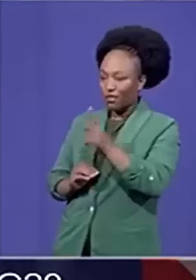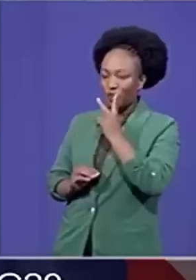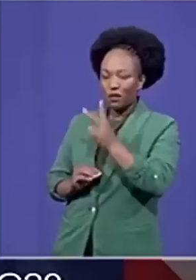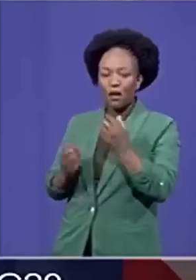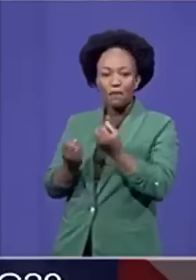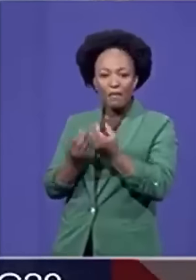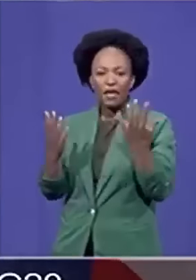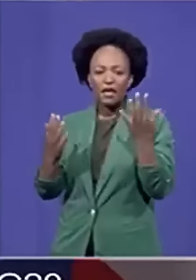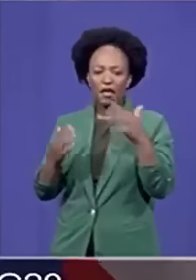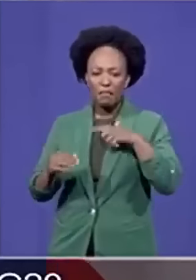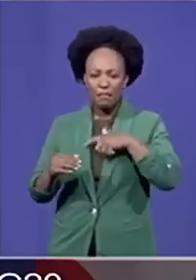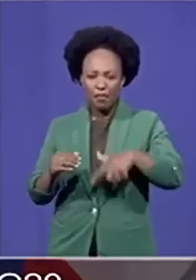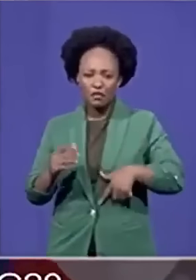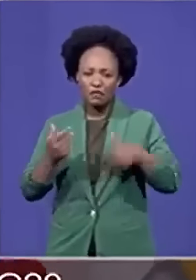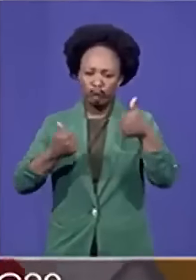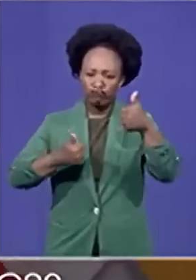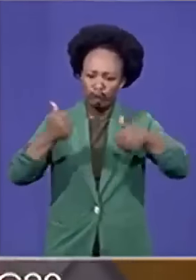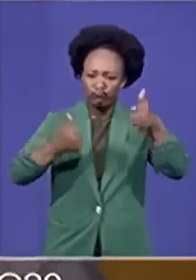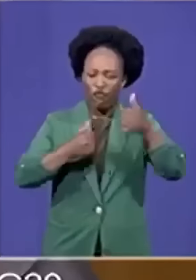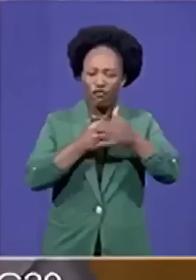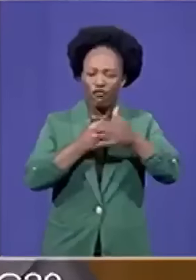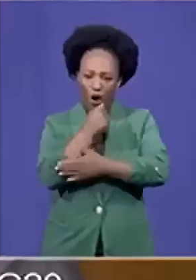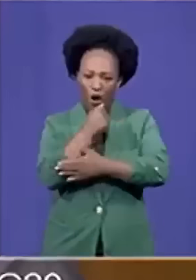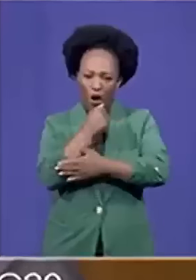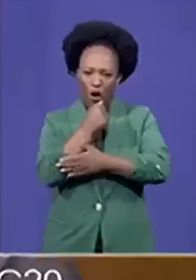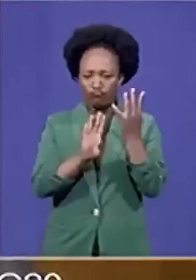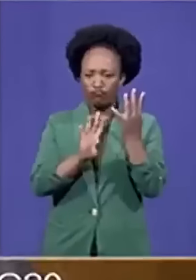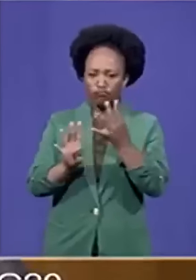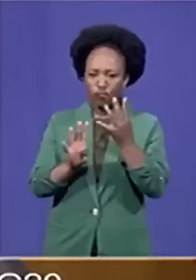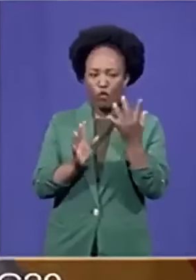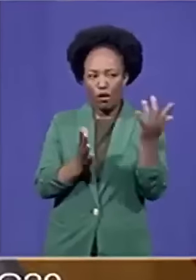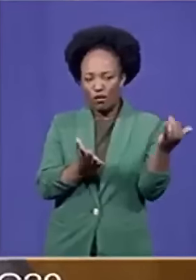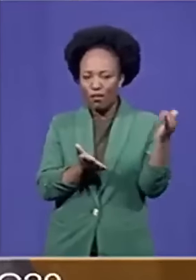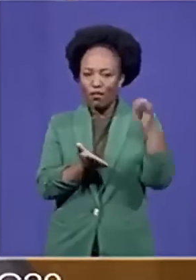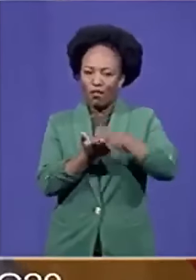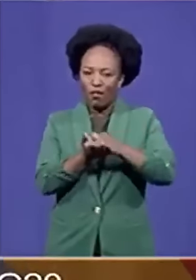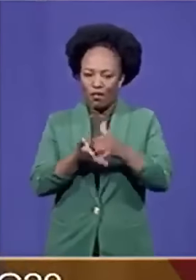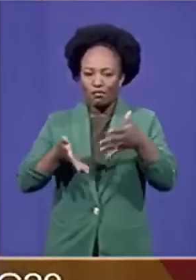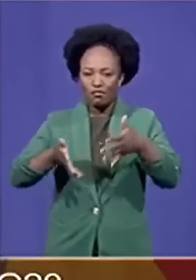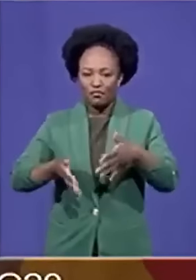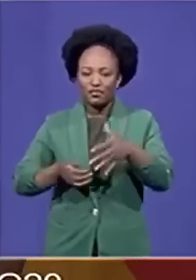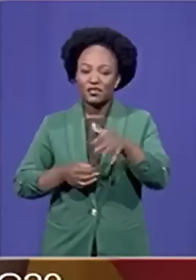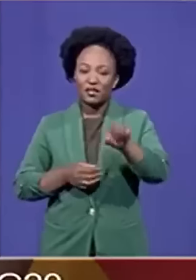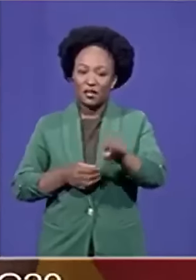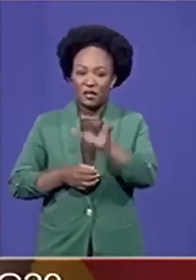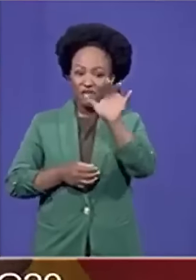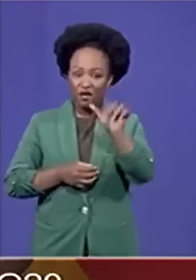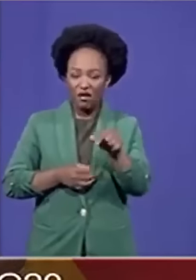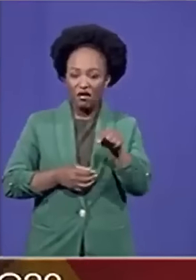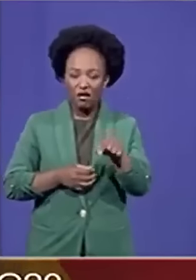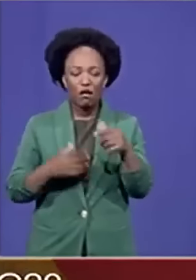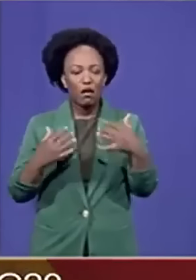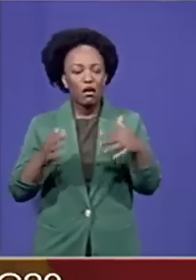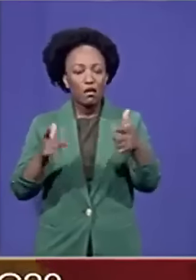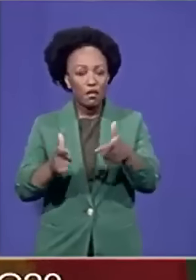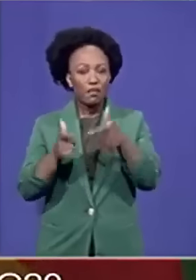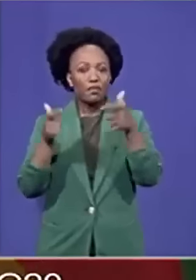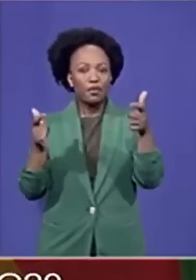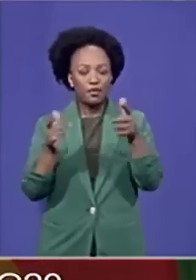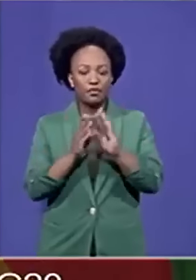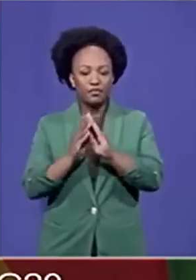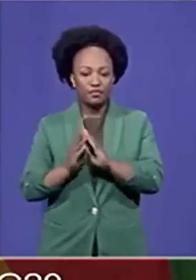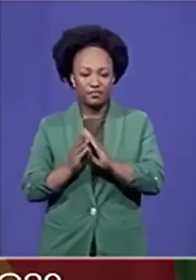di presidente tsa dinaha tse ding hore Afrika seboka sena sa G20 ke se seholo haholo